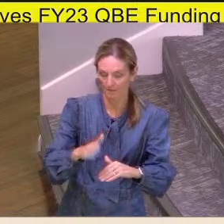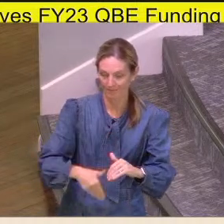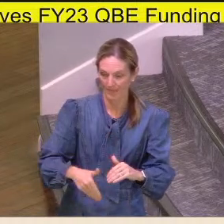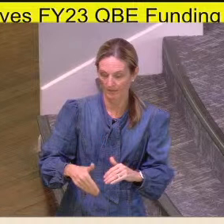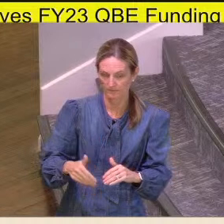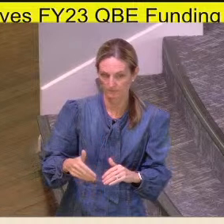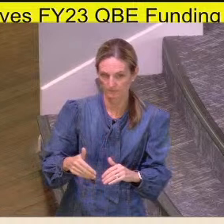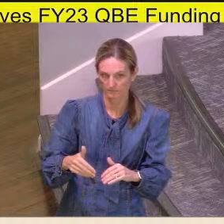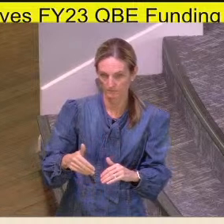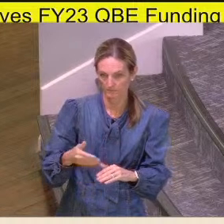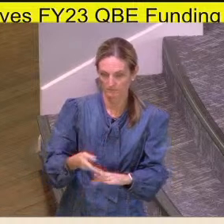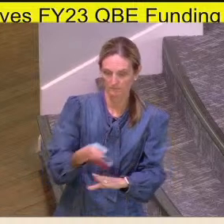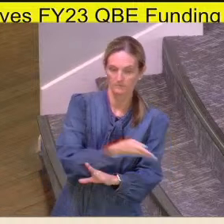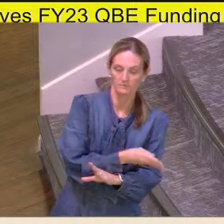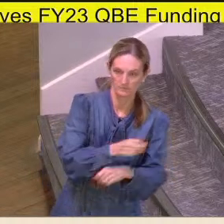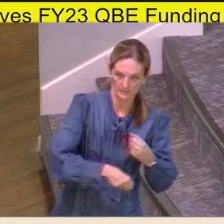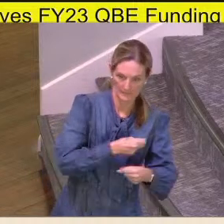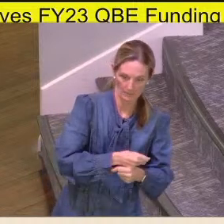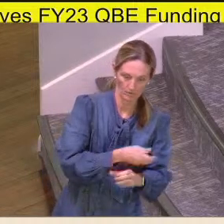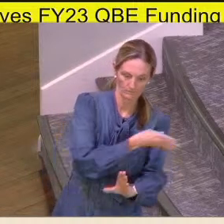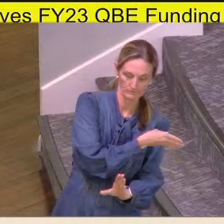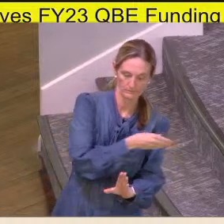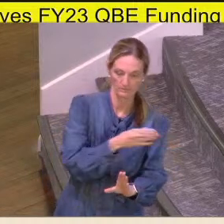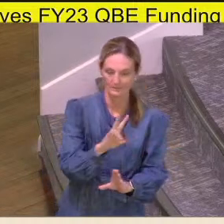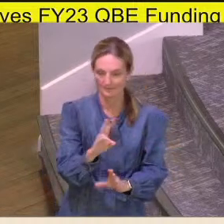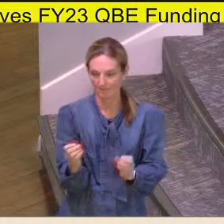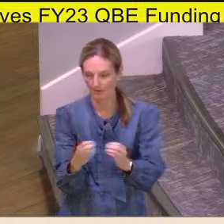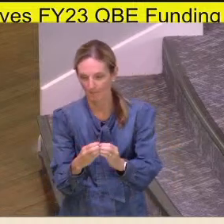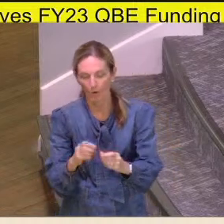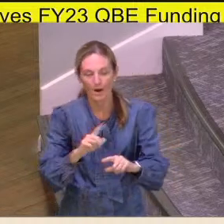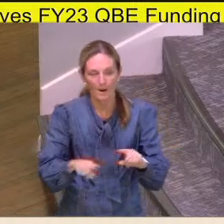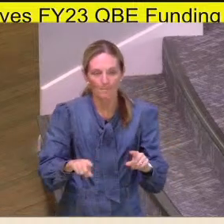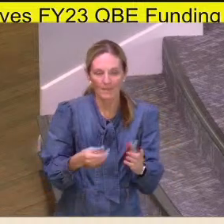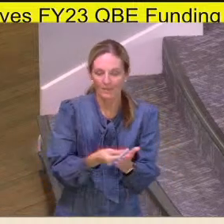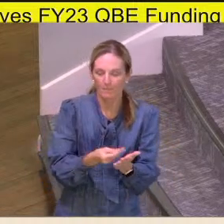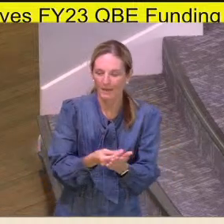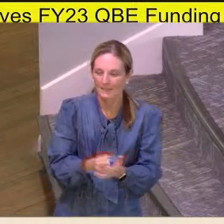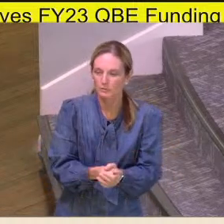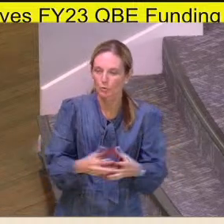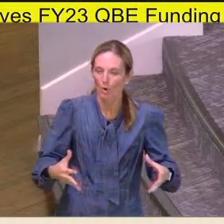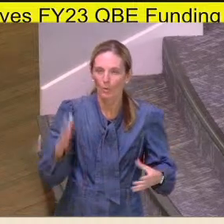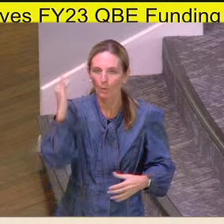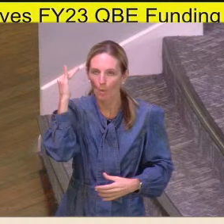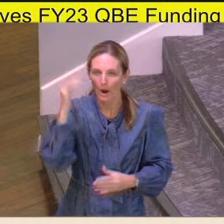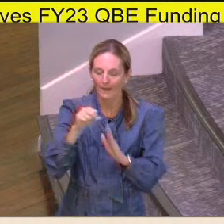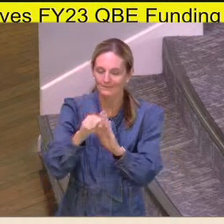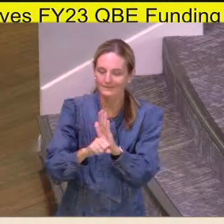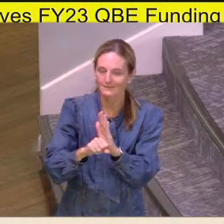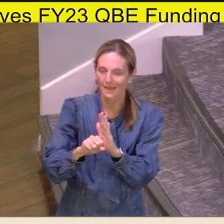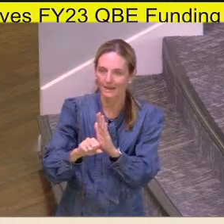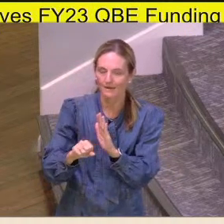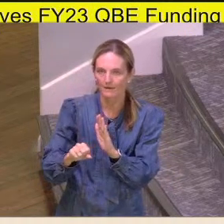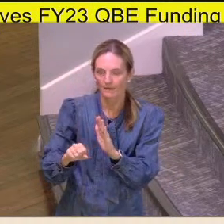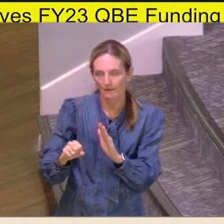the previous year. The only reason the revenue is actually growing is because the state is providing